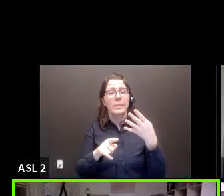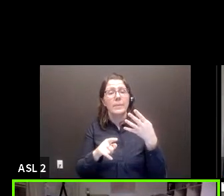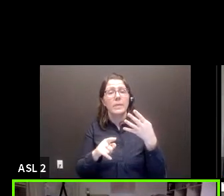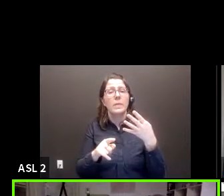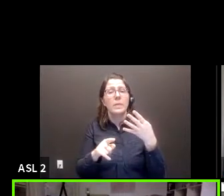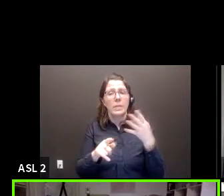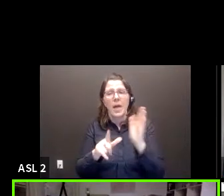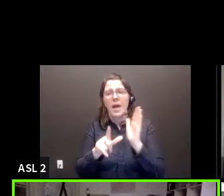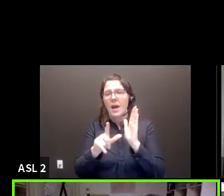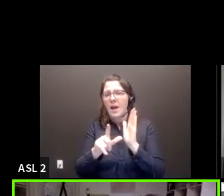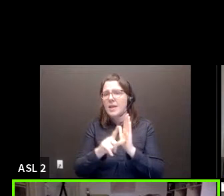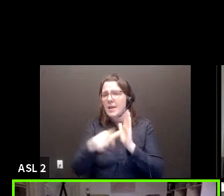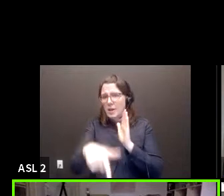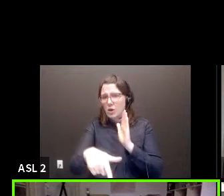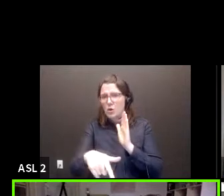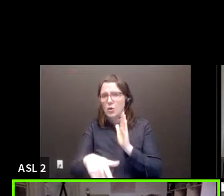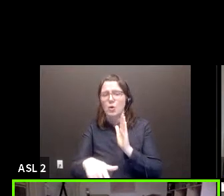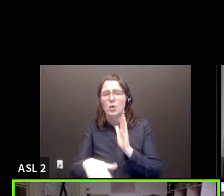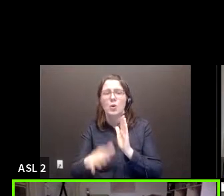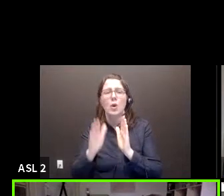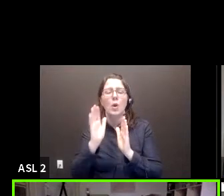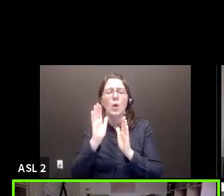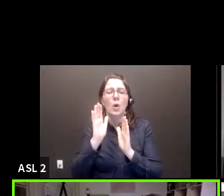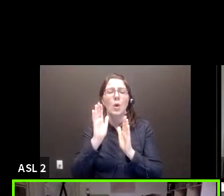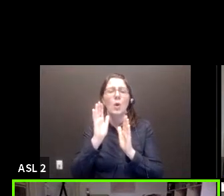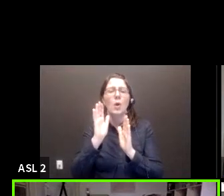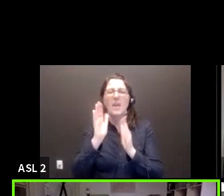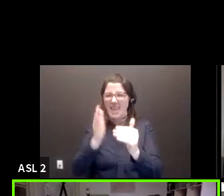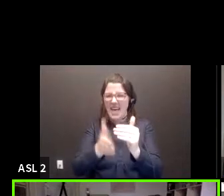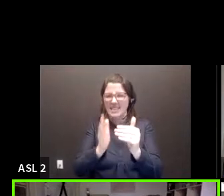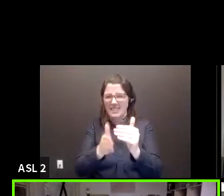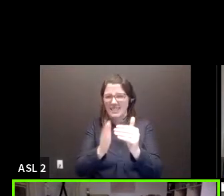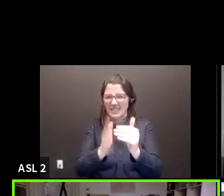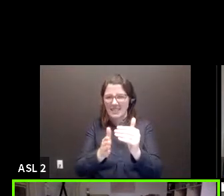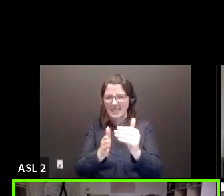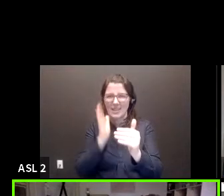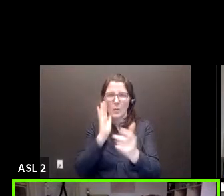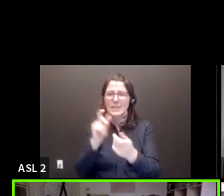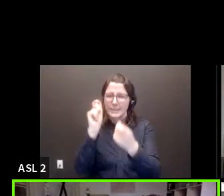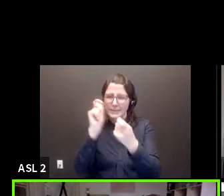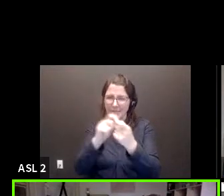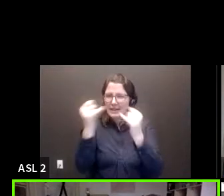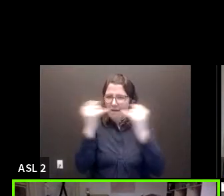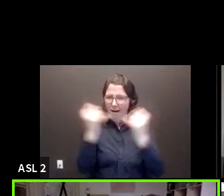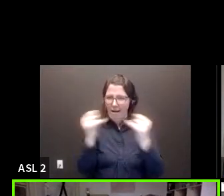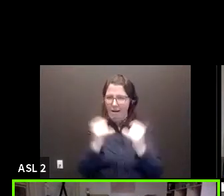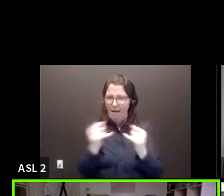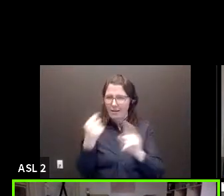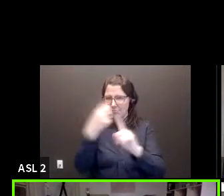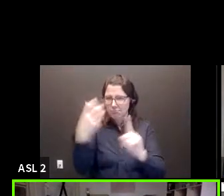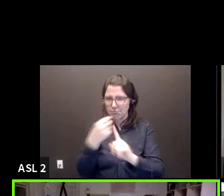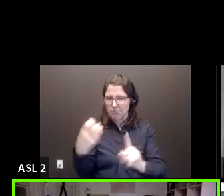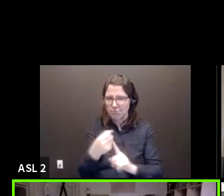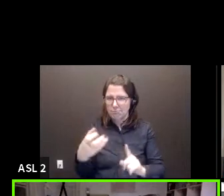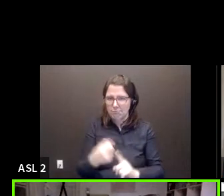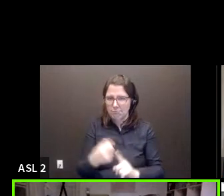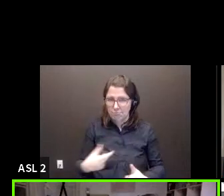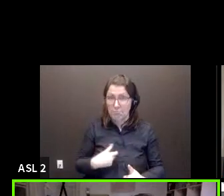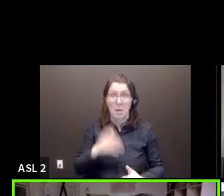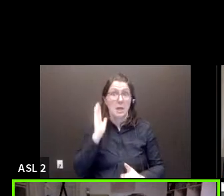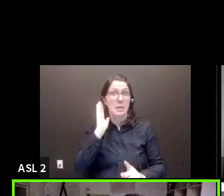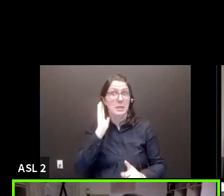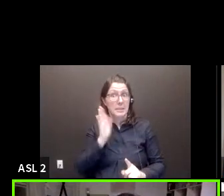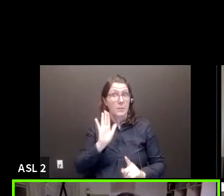uh we will be asking specific questions at the end once we've heard all the delegations but i think it's pretty clear where you stand